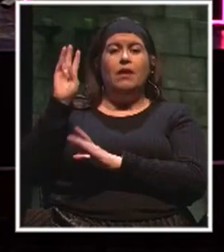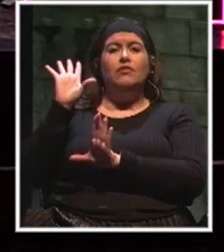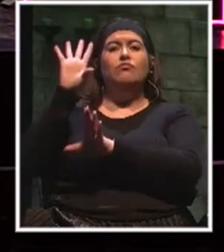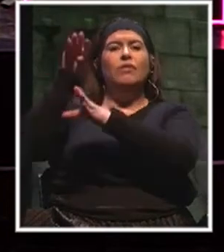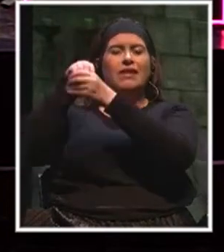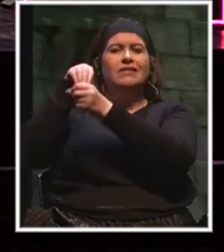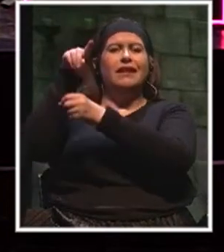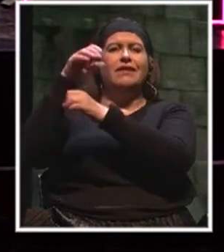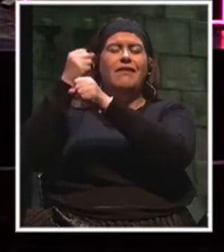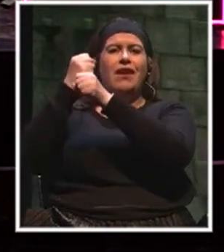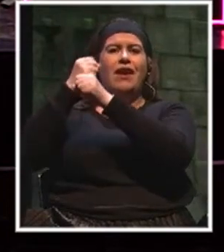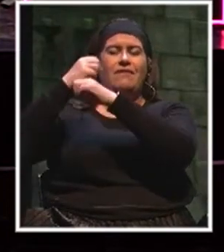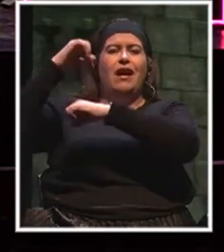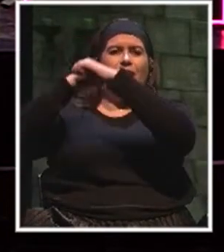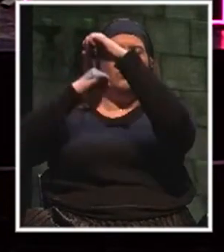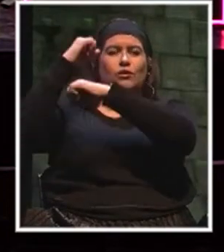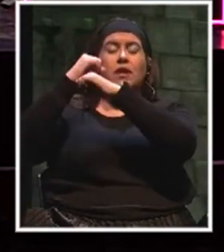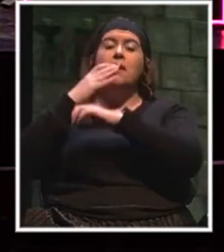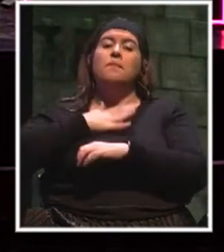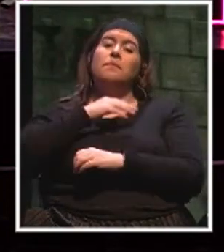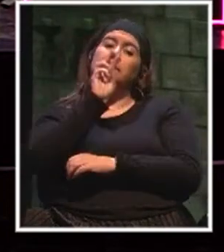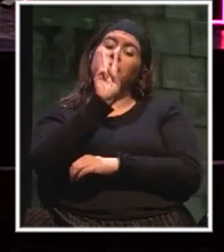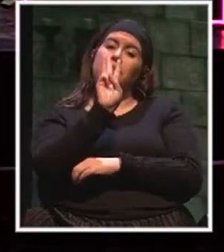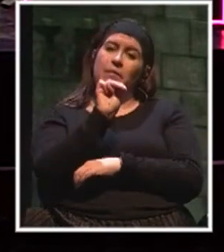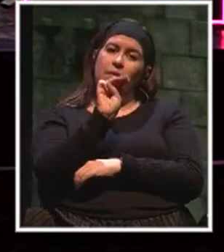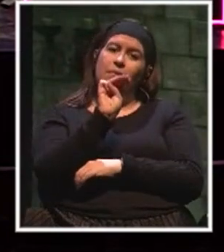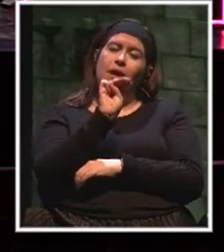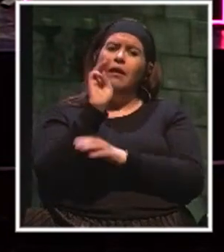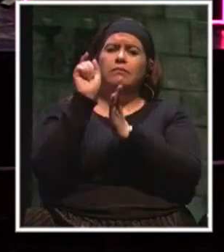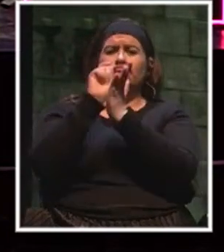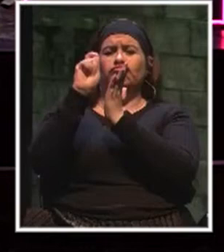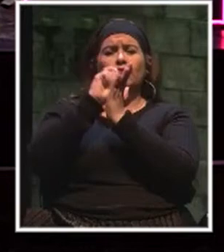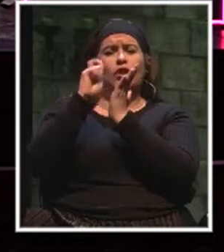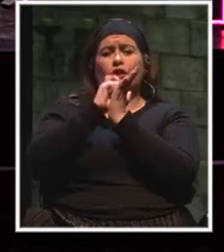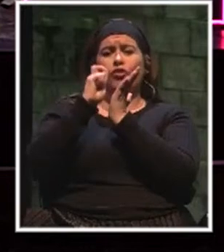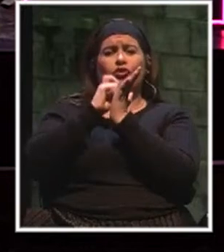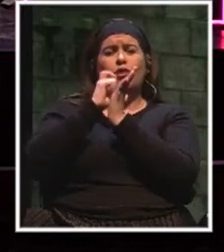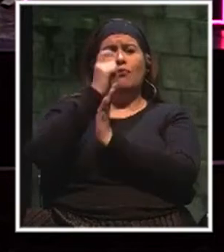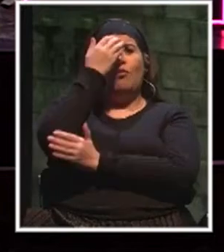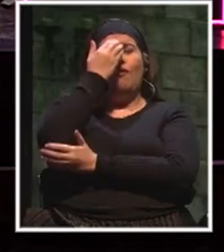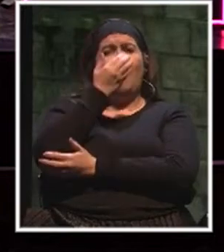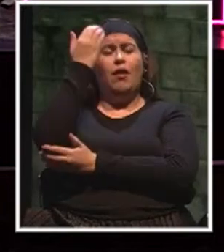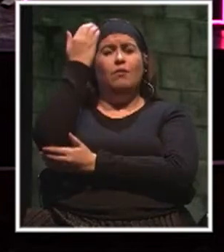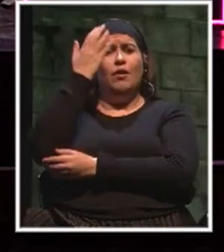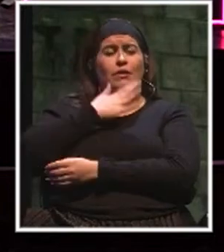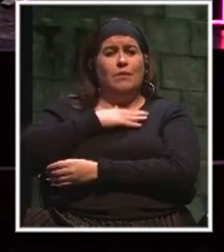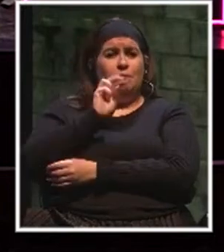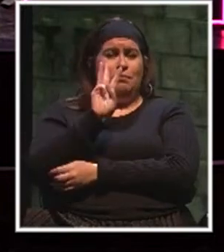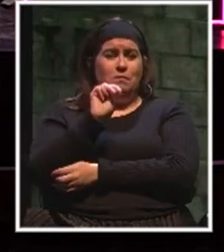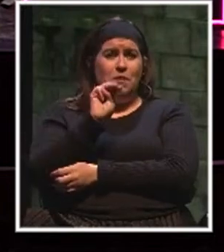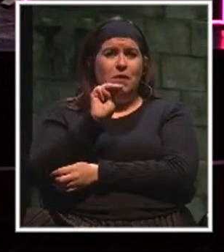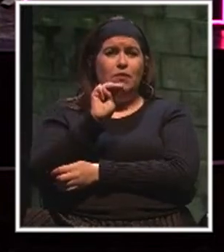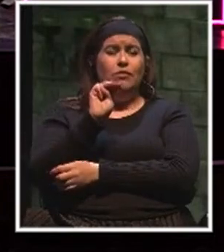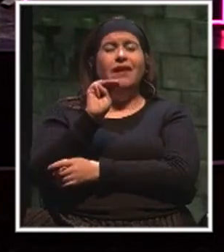successful, pioneering female screenwriter who worked from like the days of live radio through